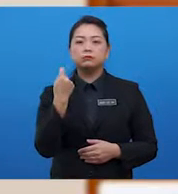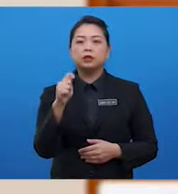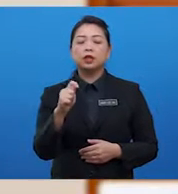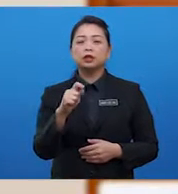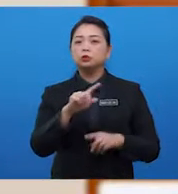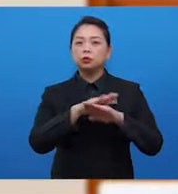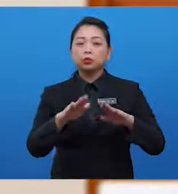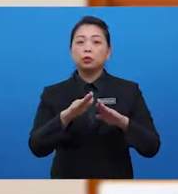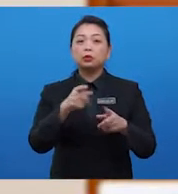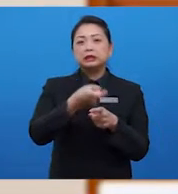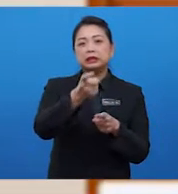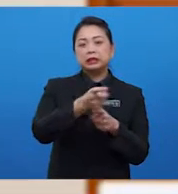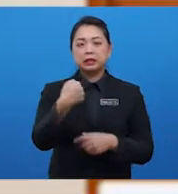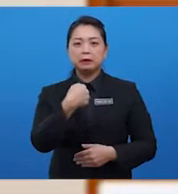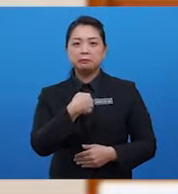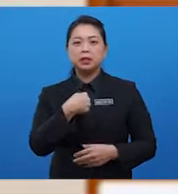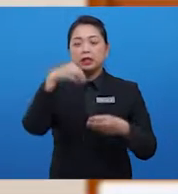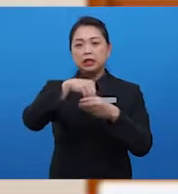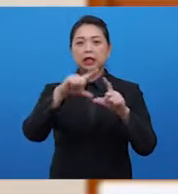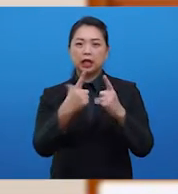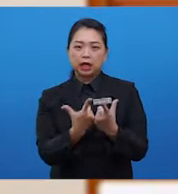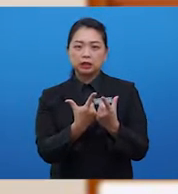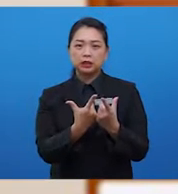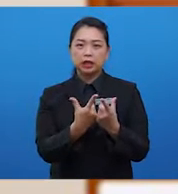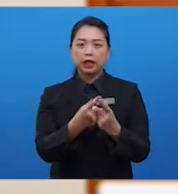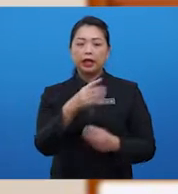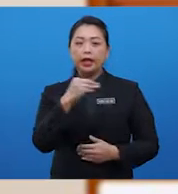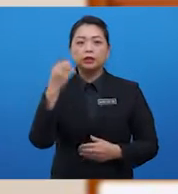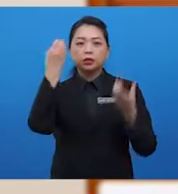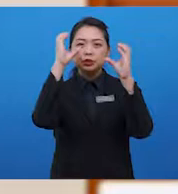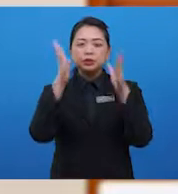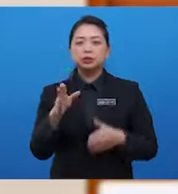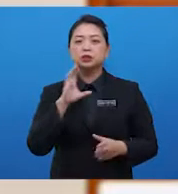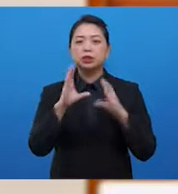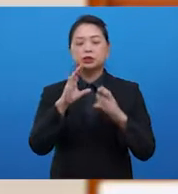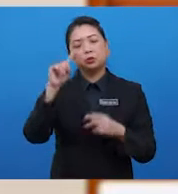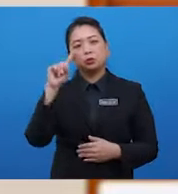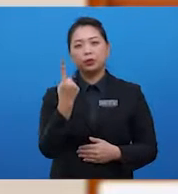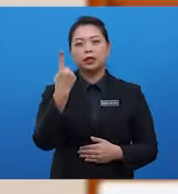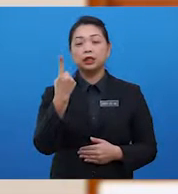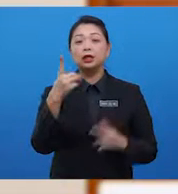class. And she said that it is only virtual teasing."